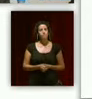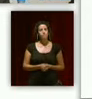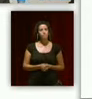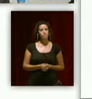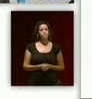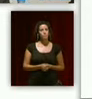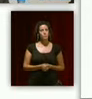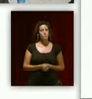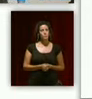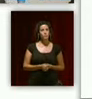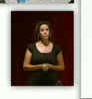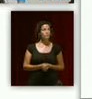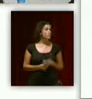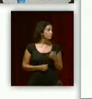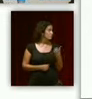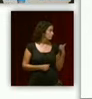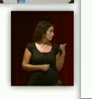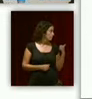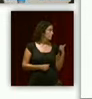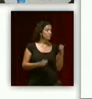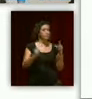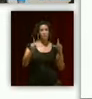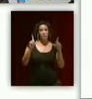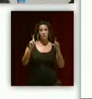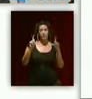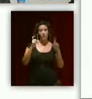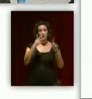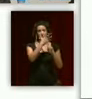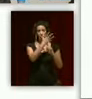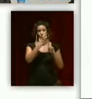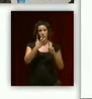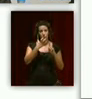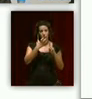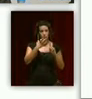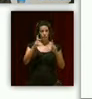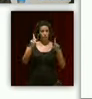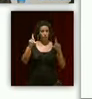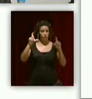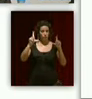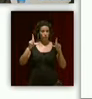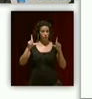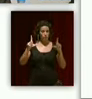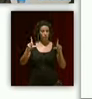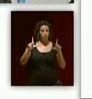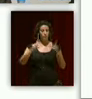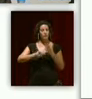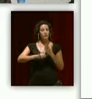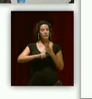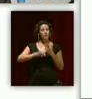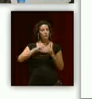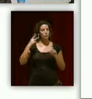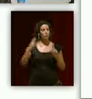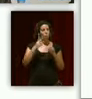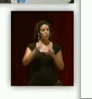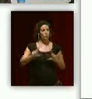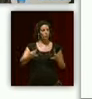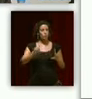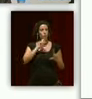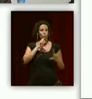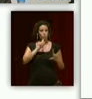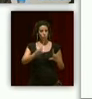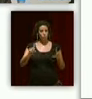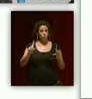And this entails numerous actions that we will now describe. This is a snapshot, a screenshot